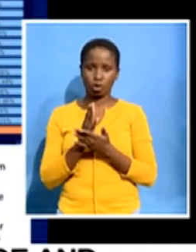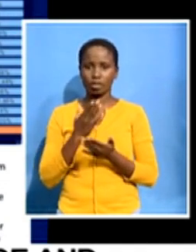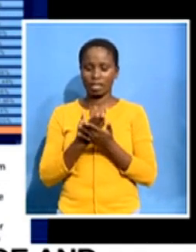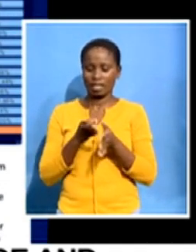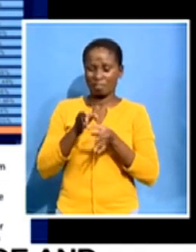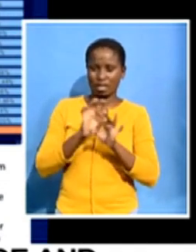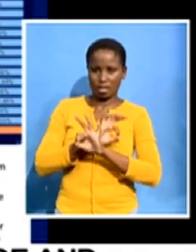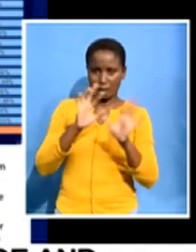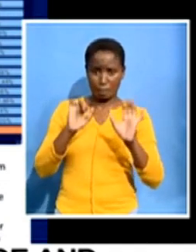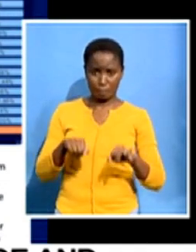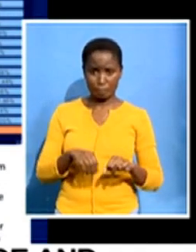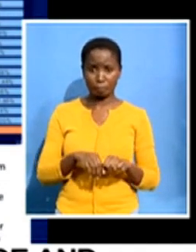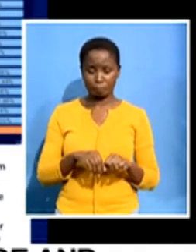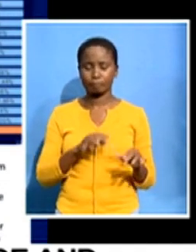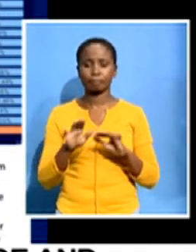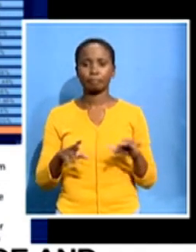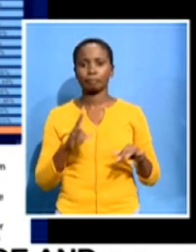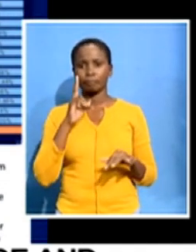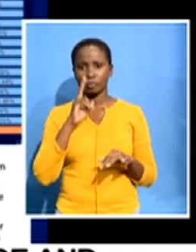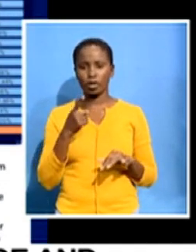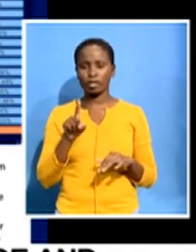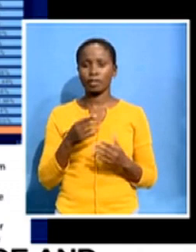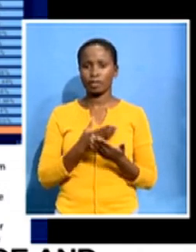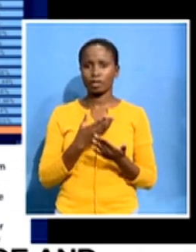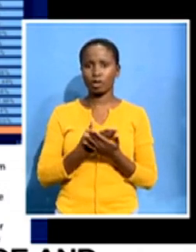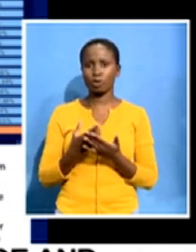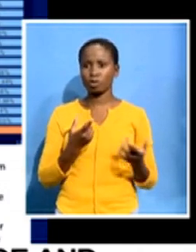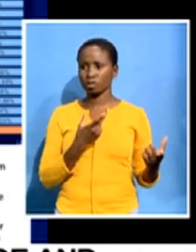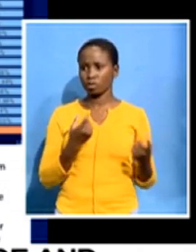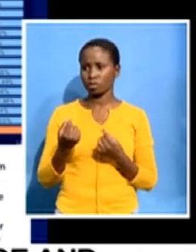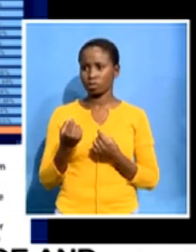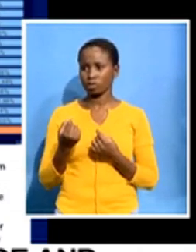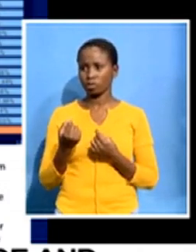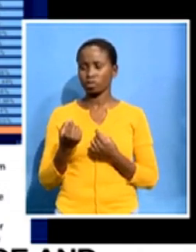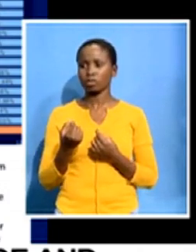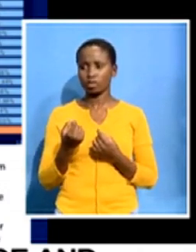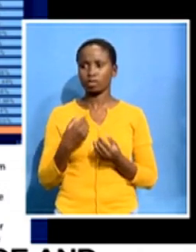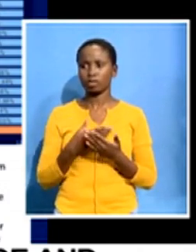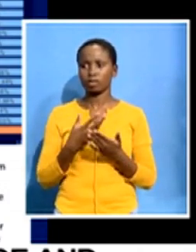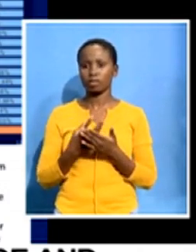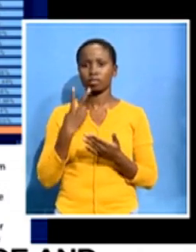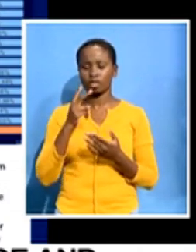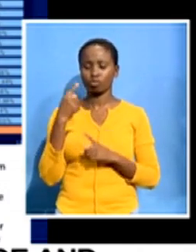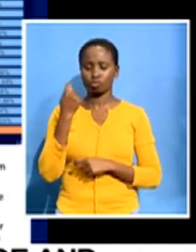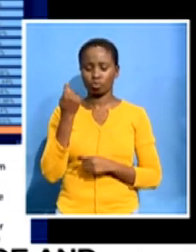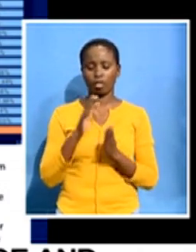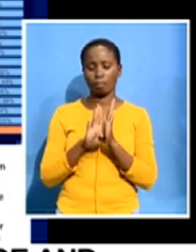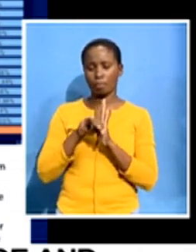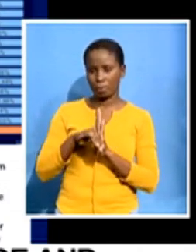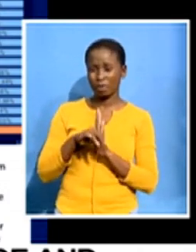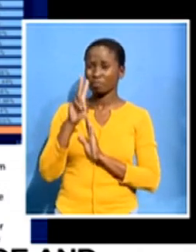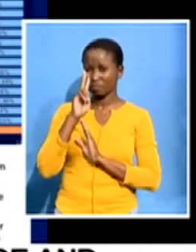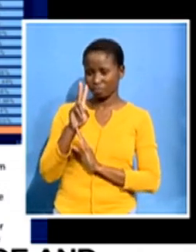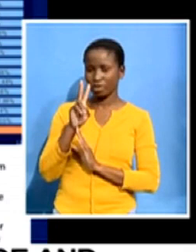increased this week. There's a 4% increase. There's wide variation across the areas. Cape Winelands continue to